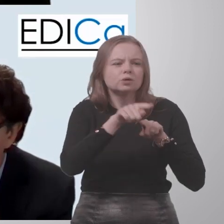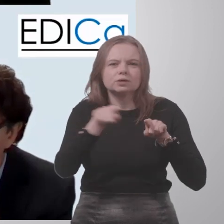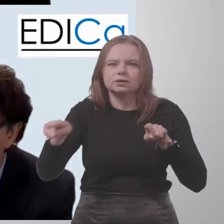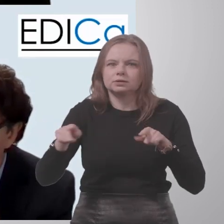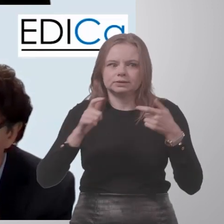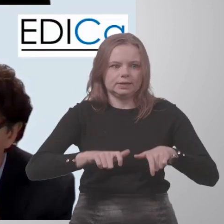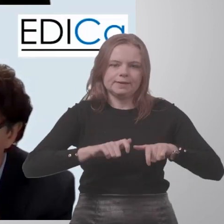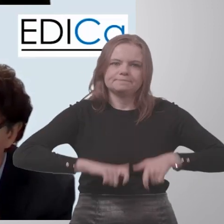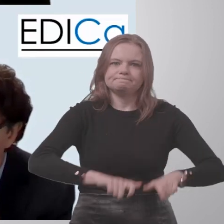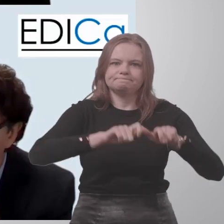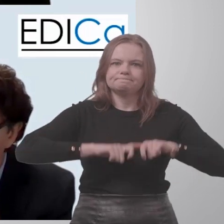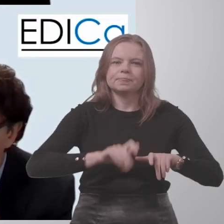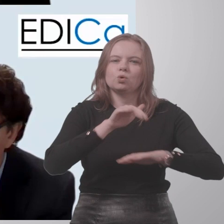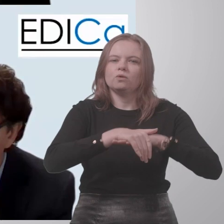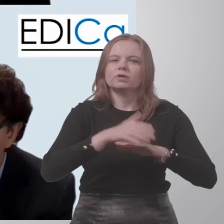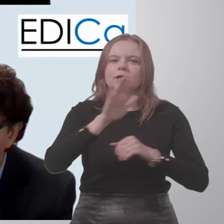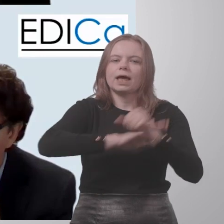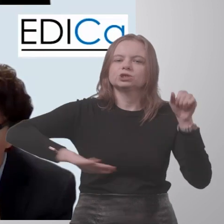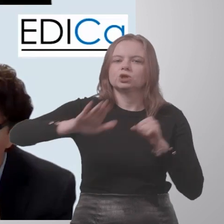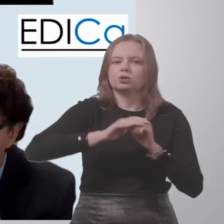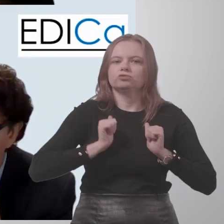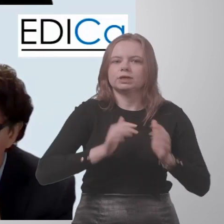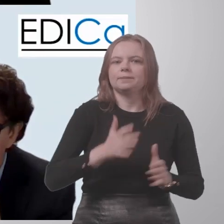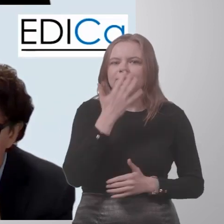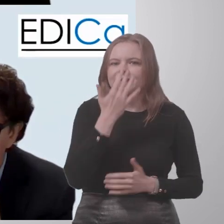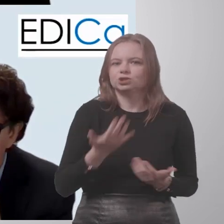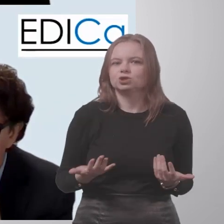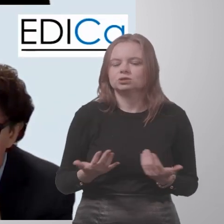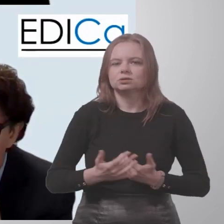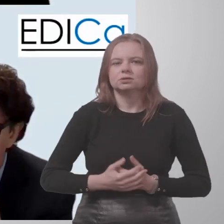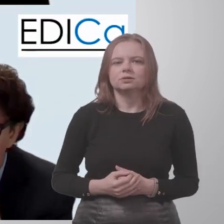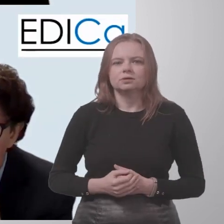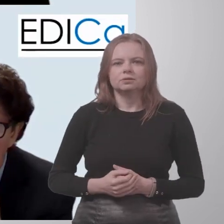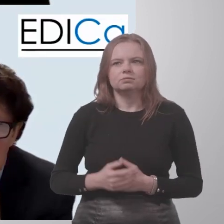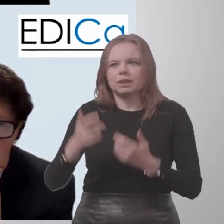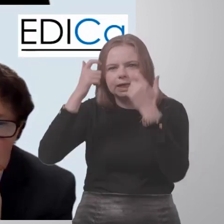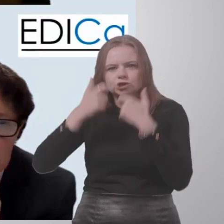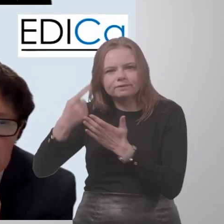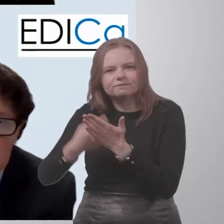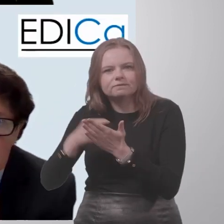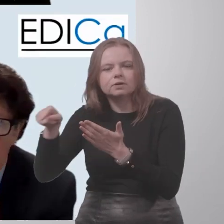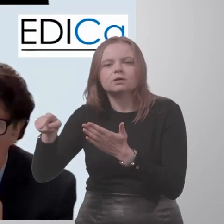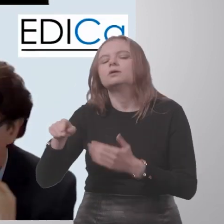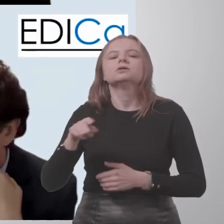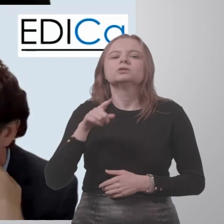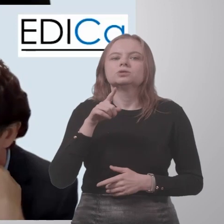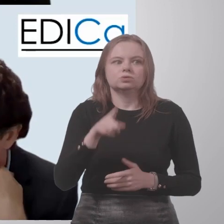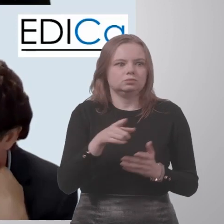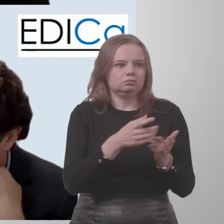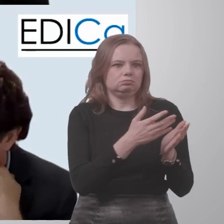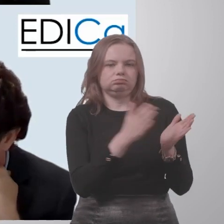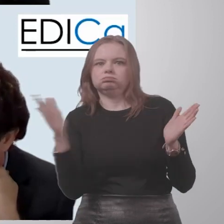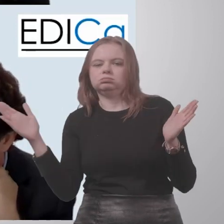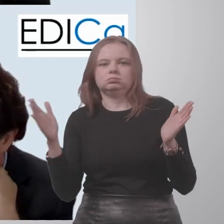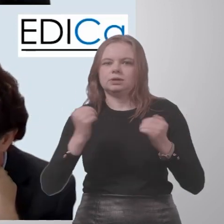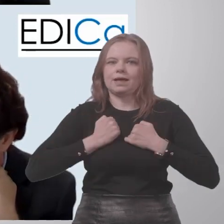national retirement age in legislative terms, and so that spans our community in one direction. And